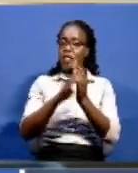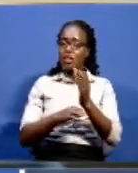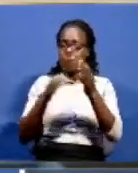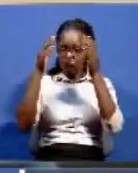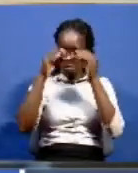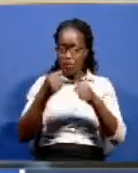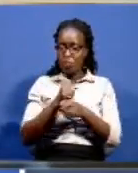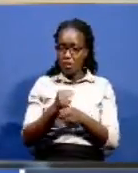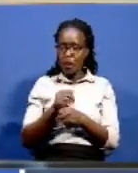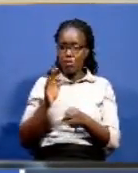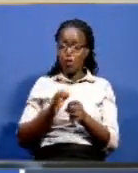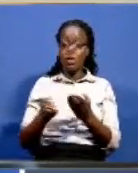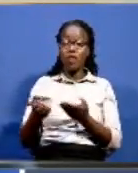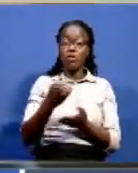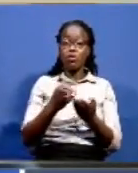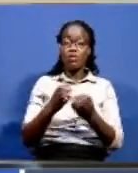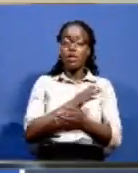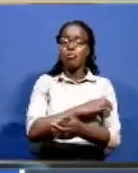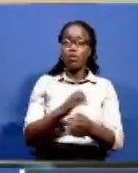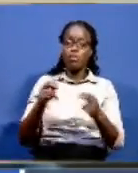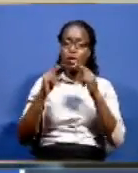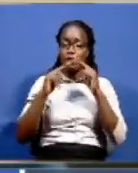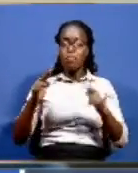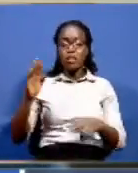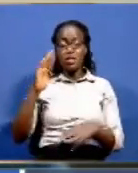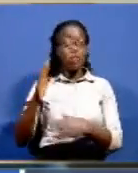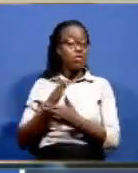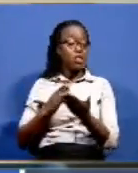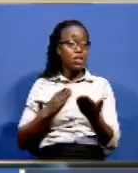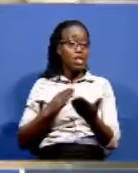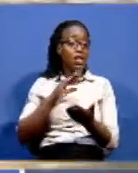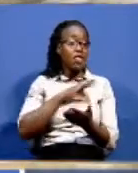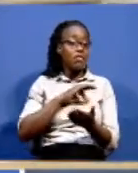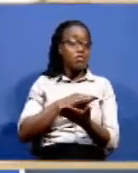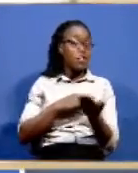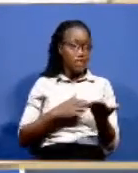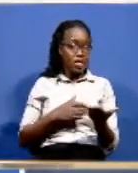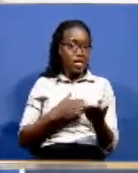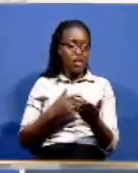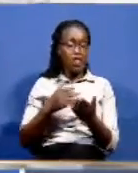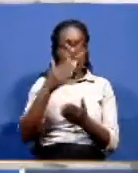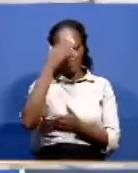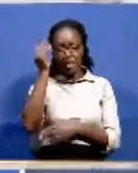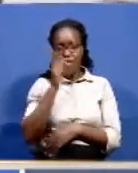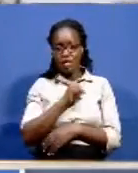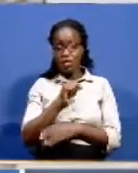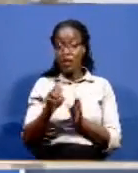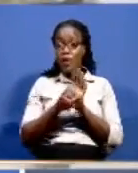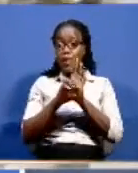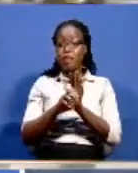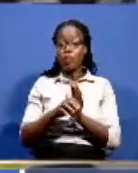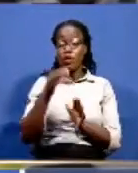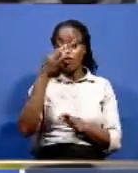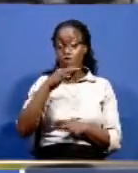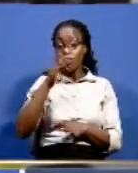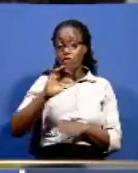economic empowerment, peace and security. There are some gains that they are not eroded. While citing the example of the Kitui